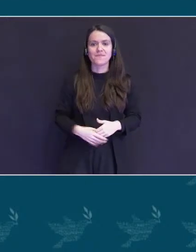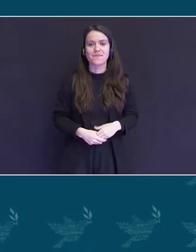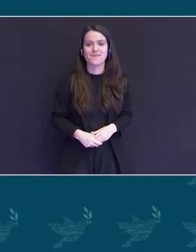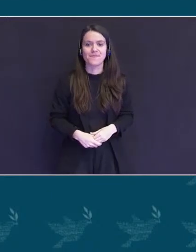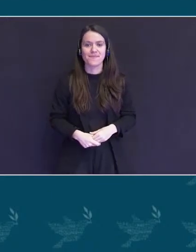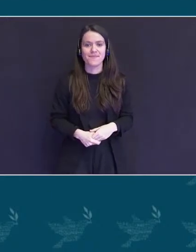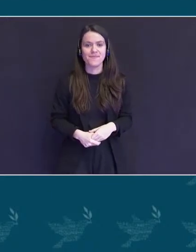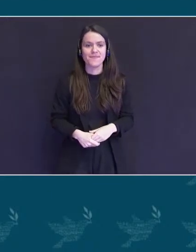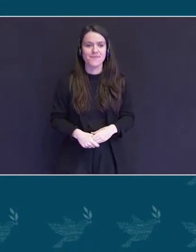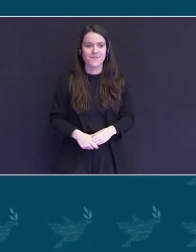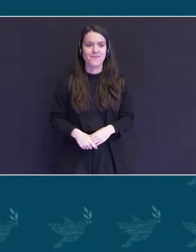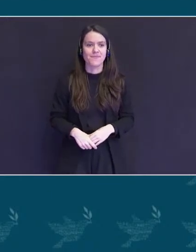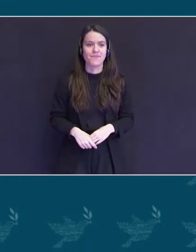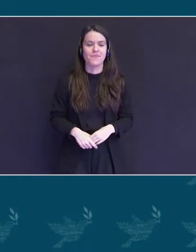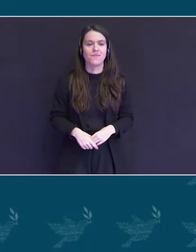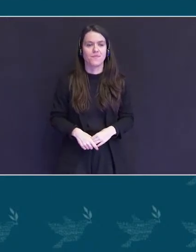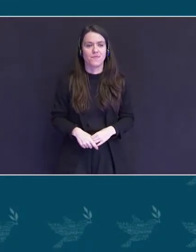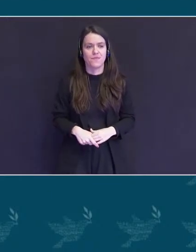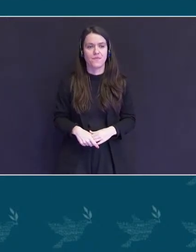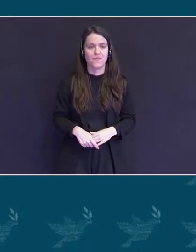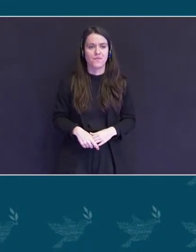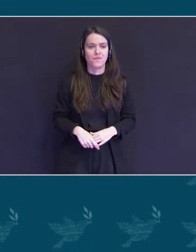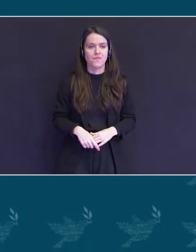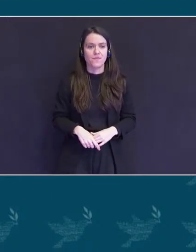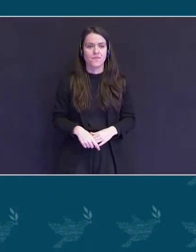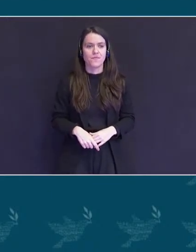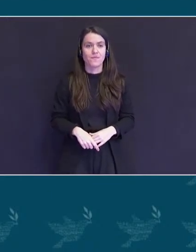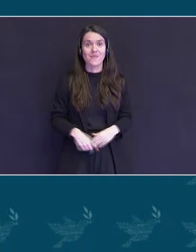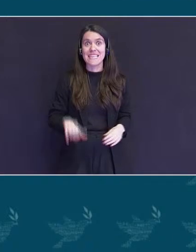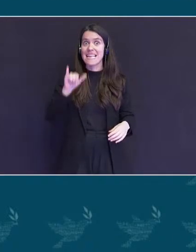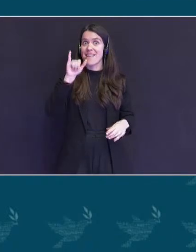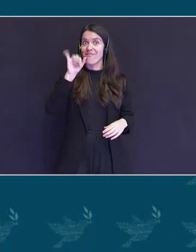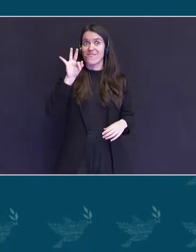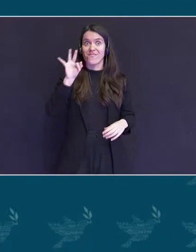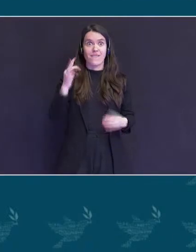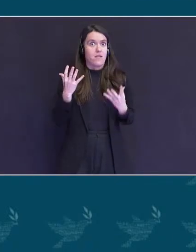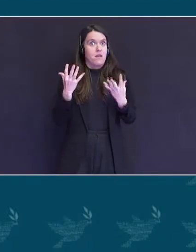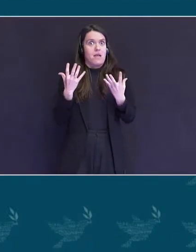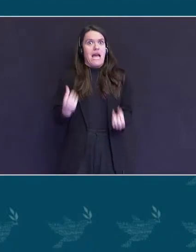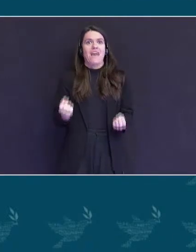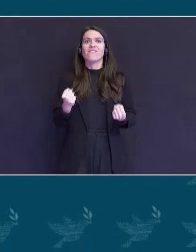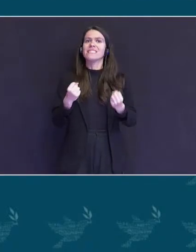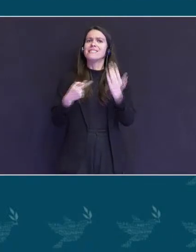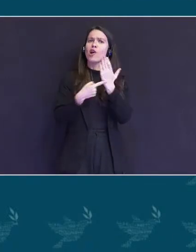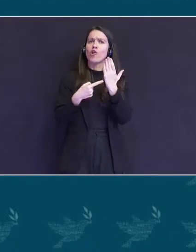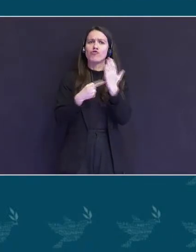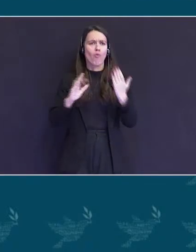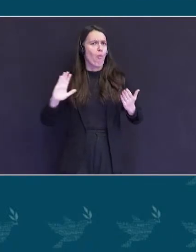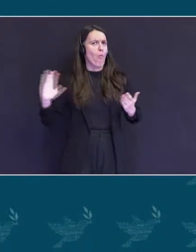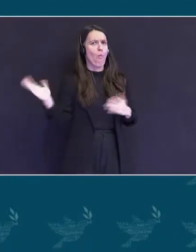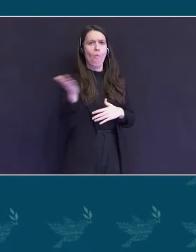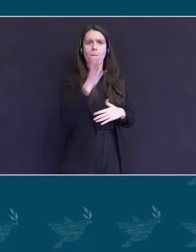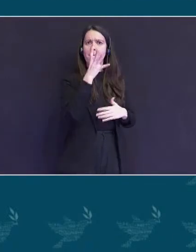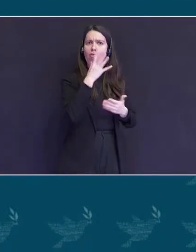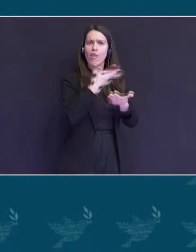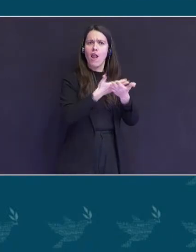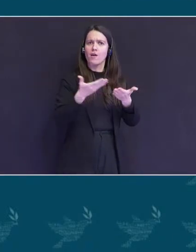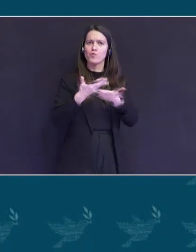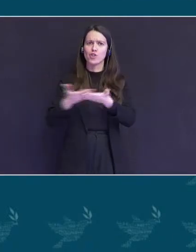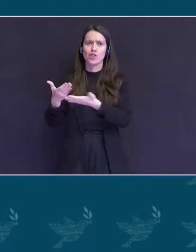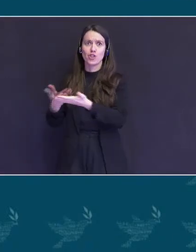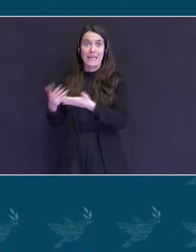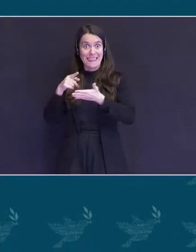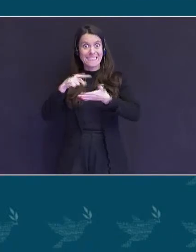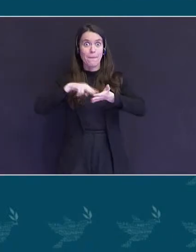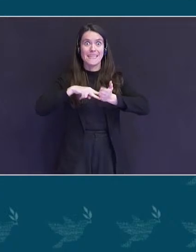So the most important if we have the technology for all mother language, this means that